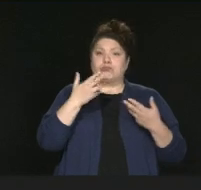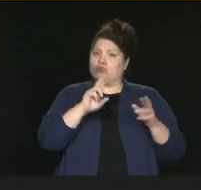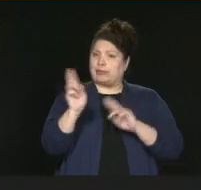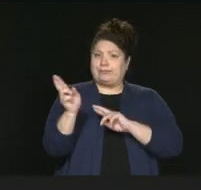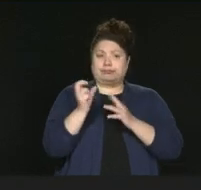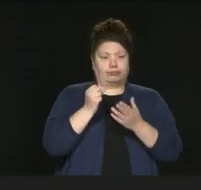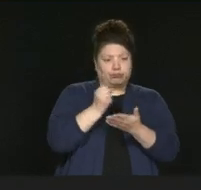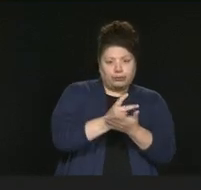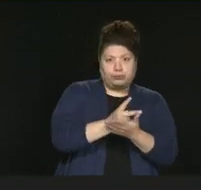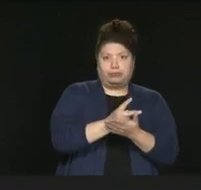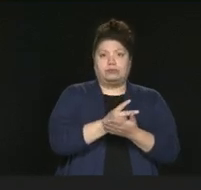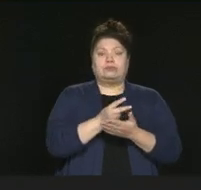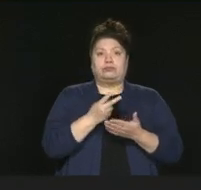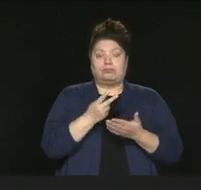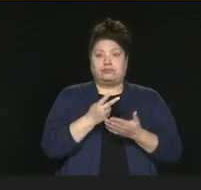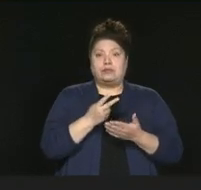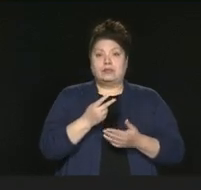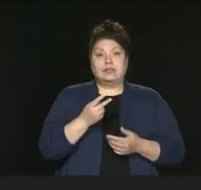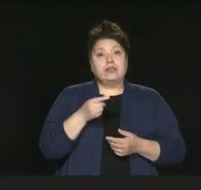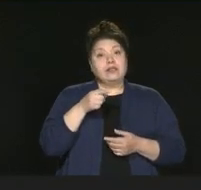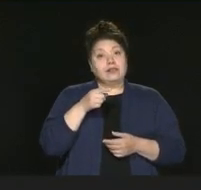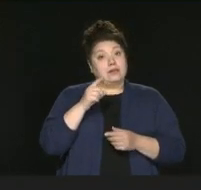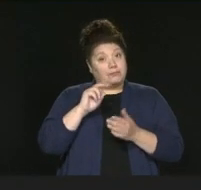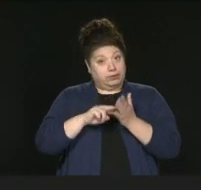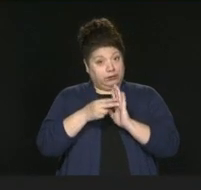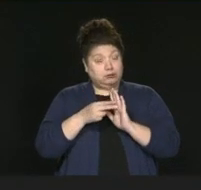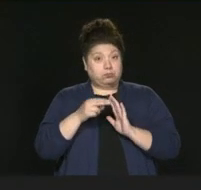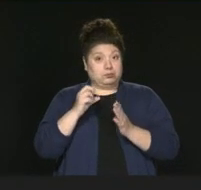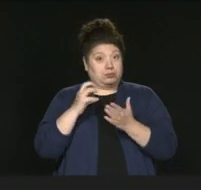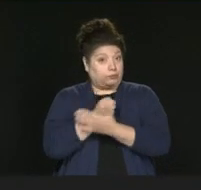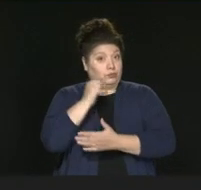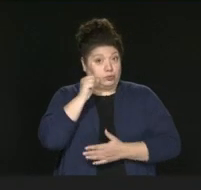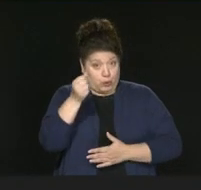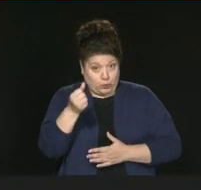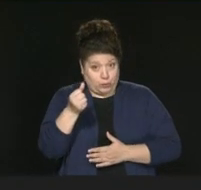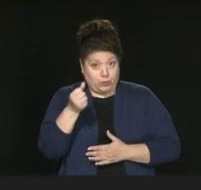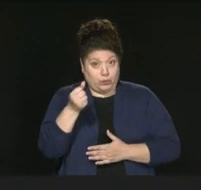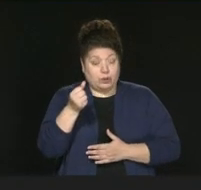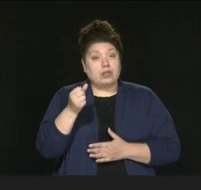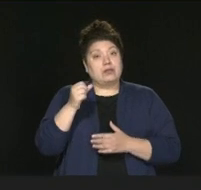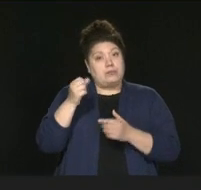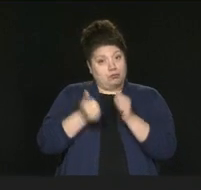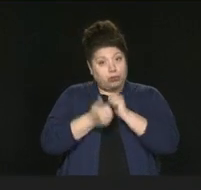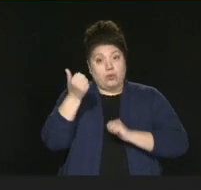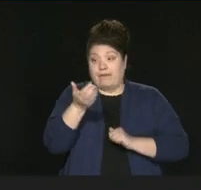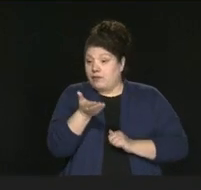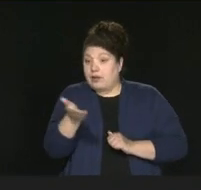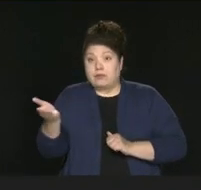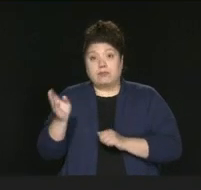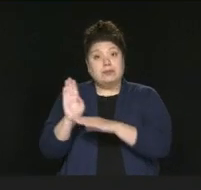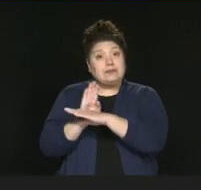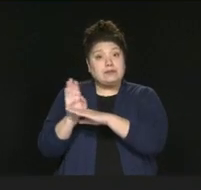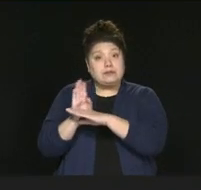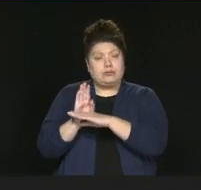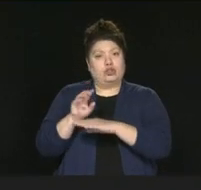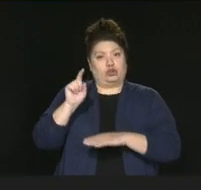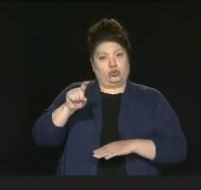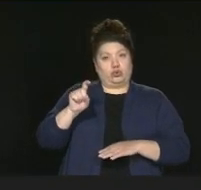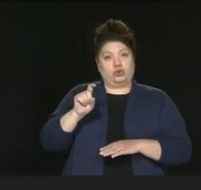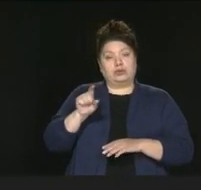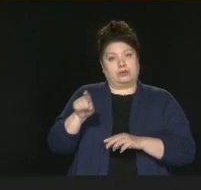which means that as of tomorrow, we also expect most of those businesses to receive in their accounts